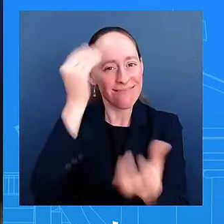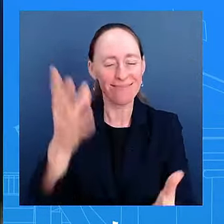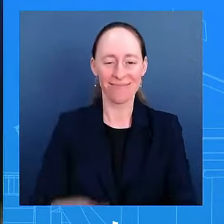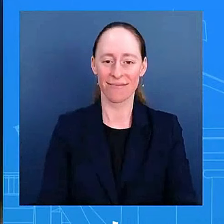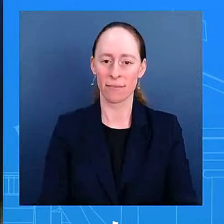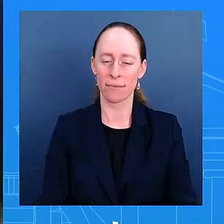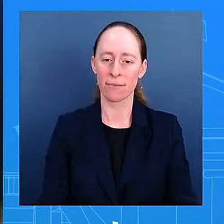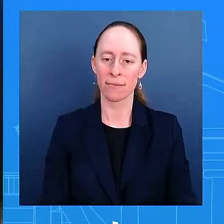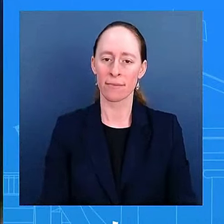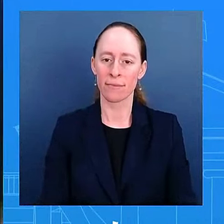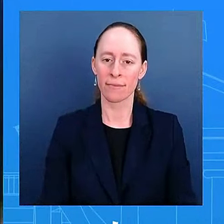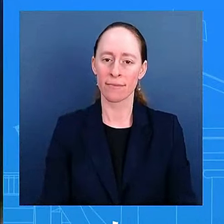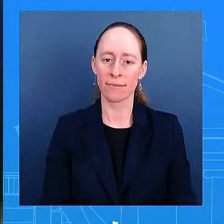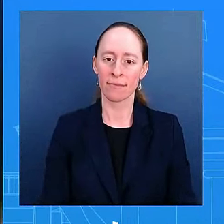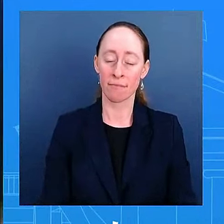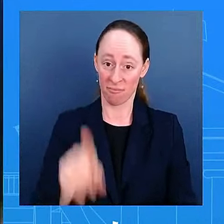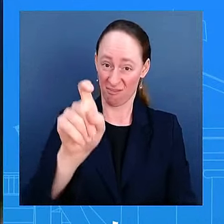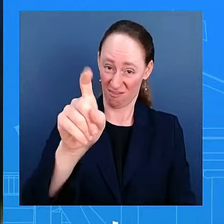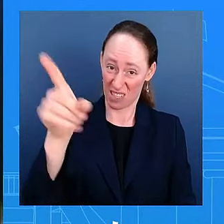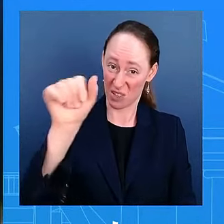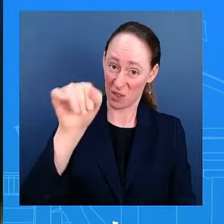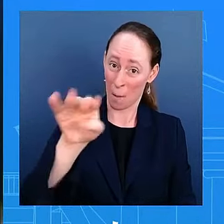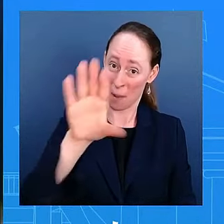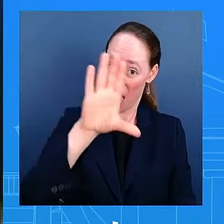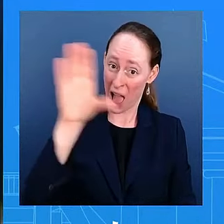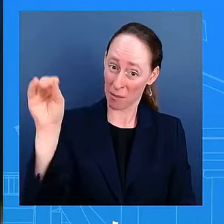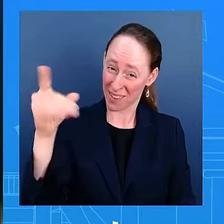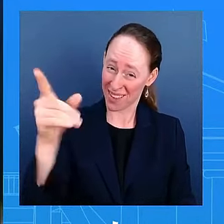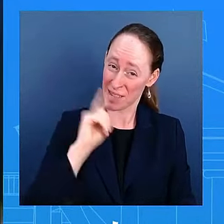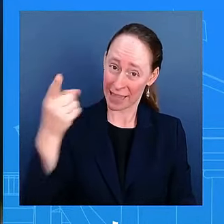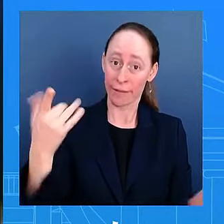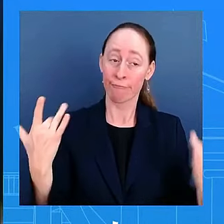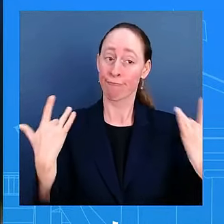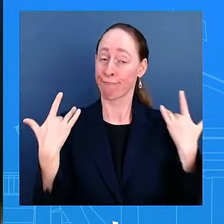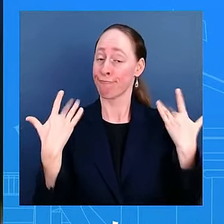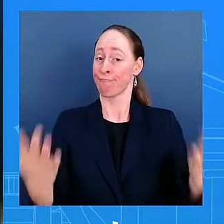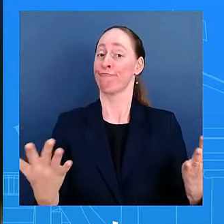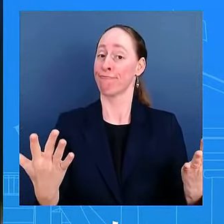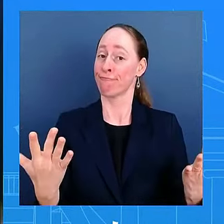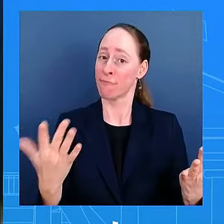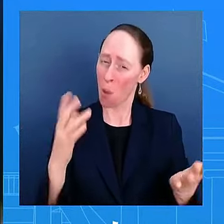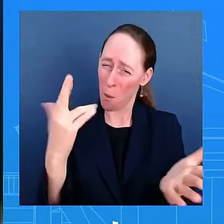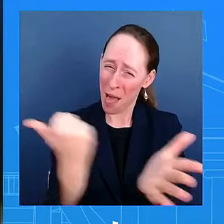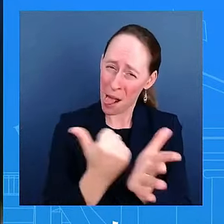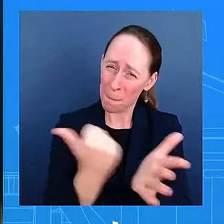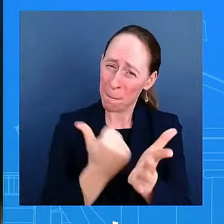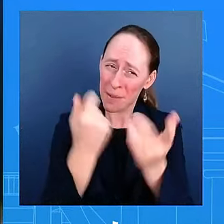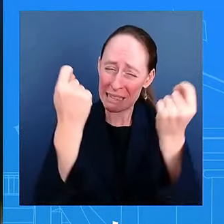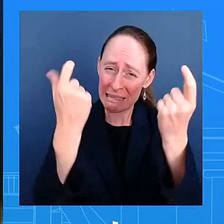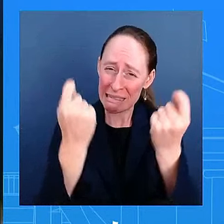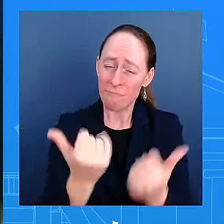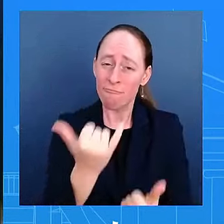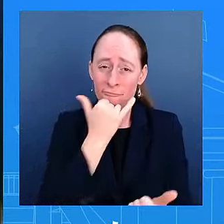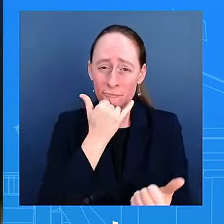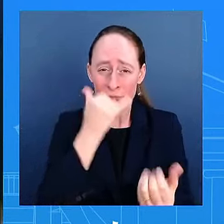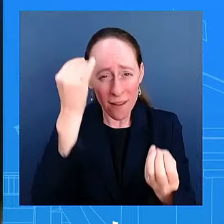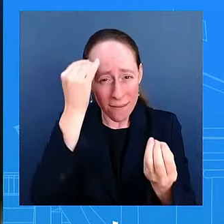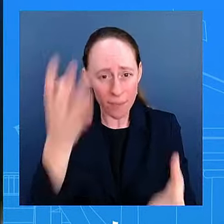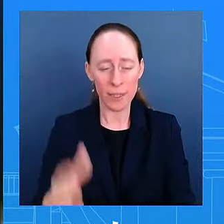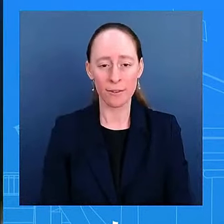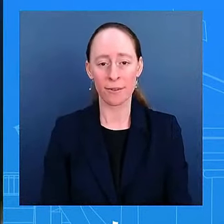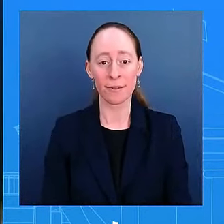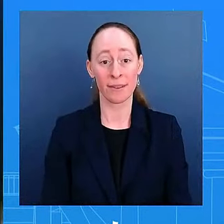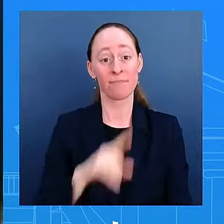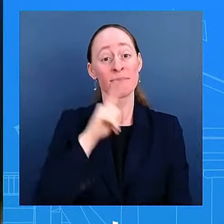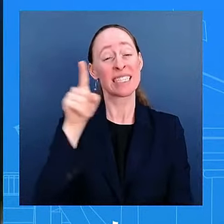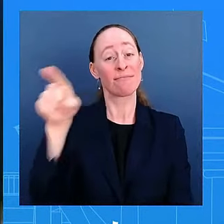private companies, so I'm not going to tell them what to do, what not to do. I think everybody has a responsibility here to try